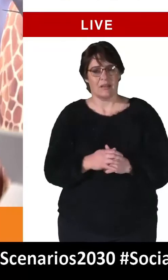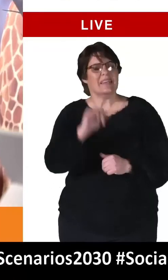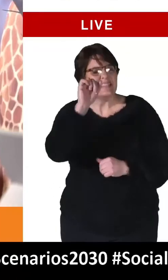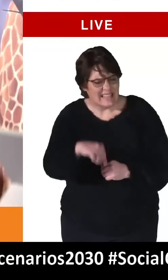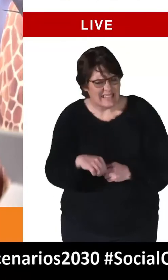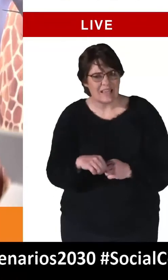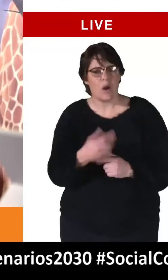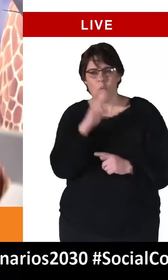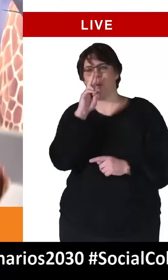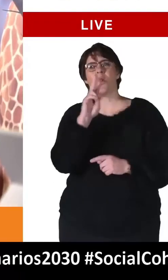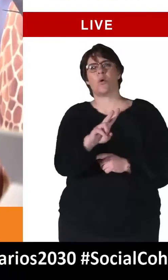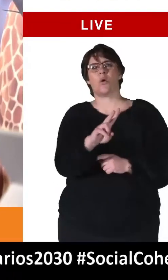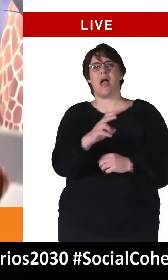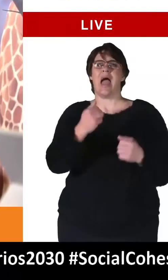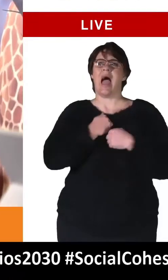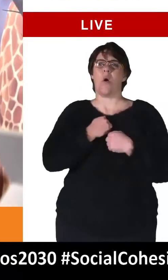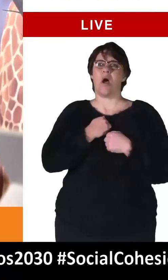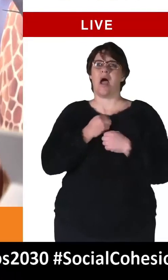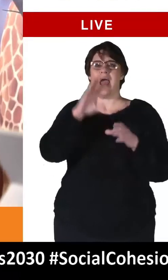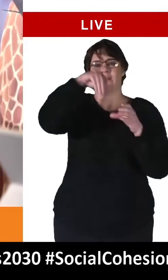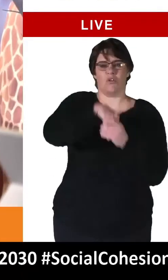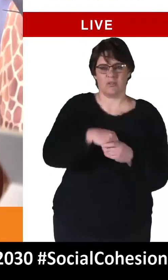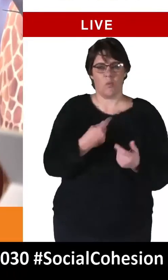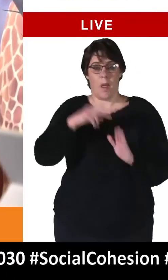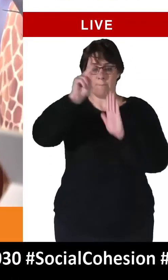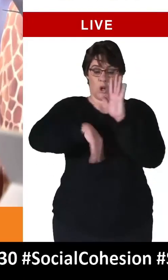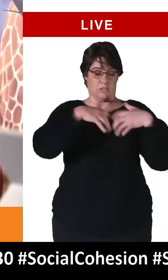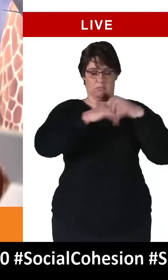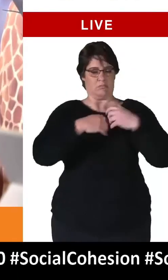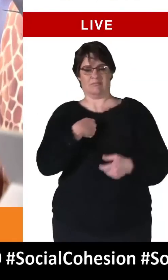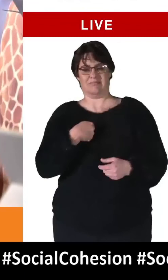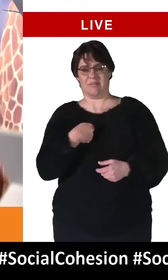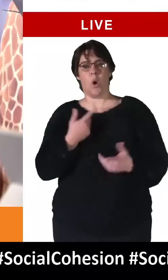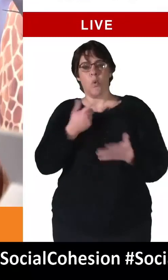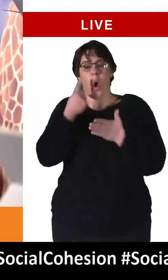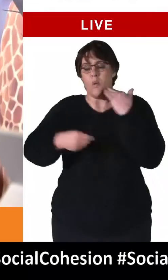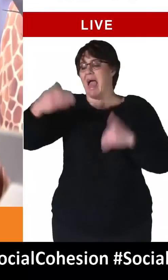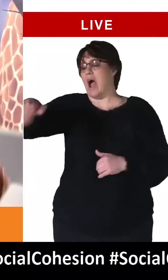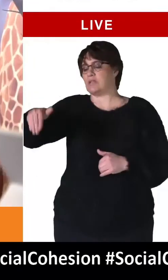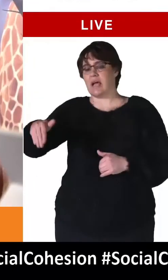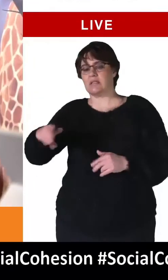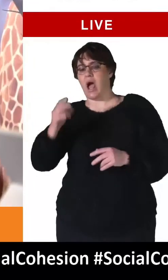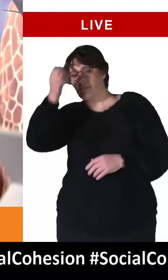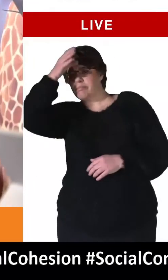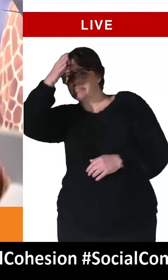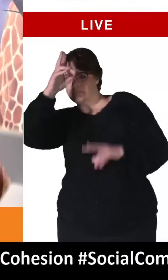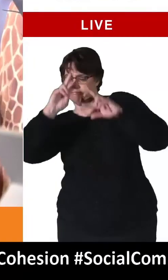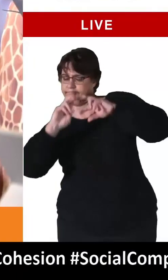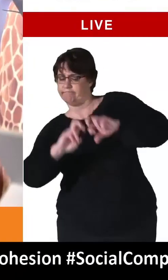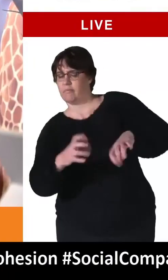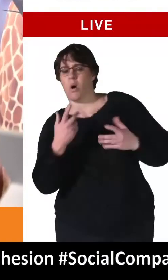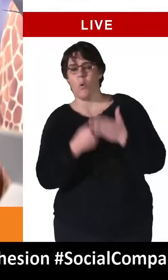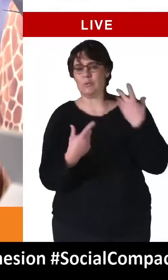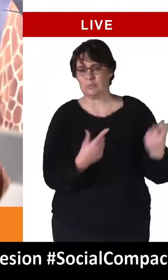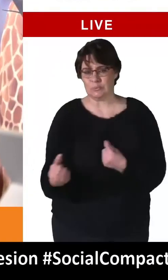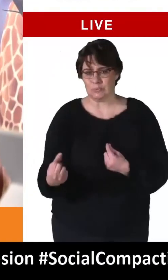yes, here we are looking at our input into this. We are not policymakers. We are just people outside, experts doing certain things.